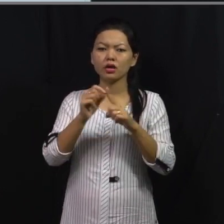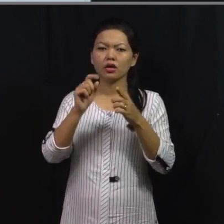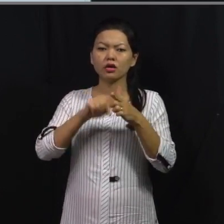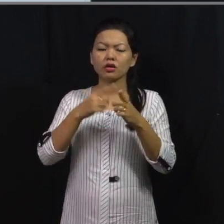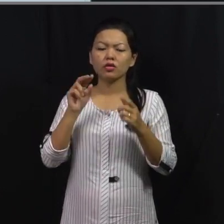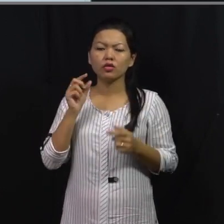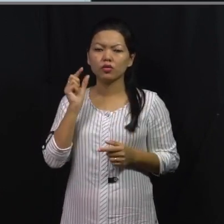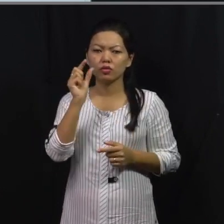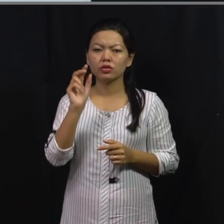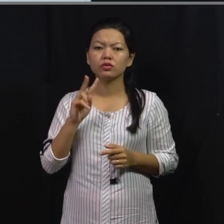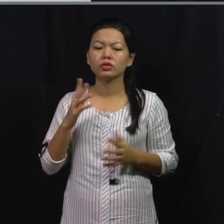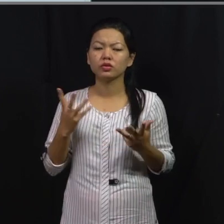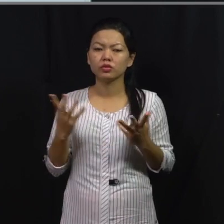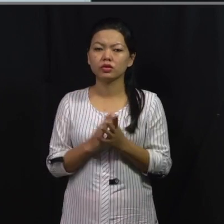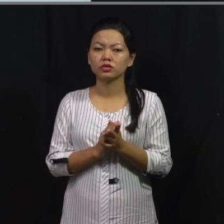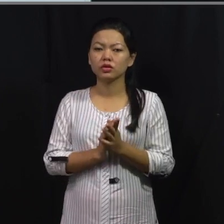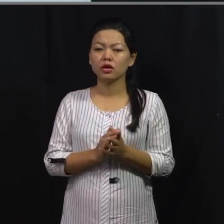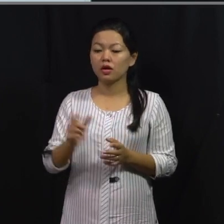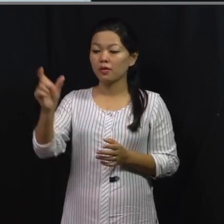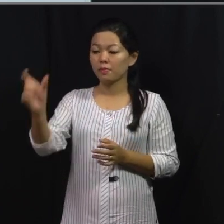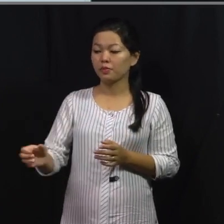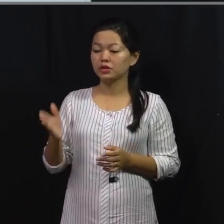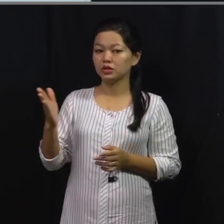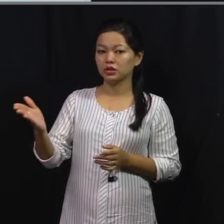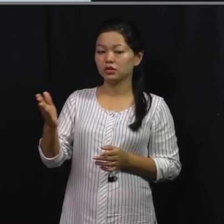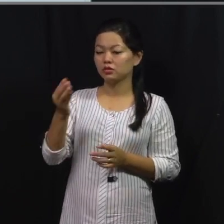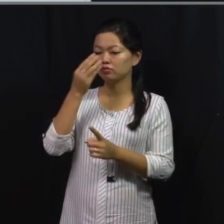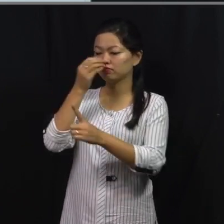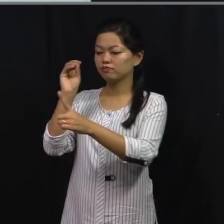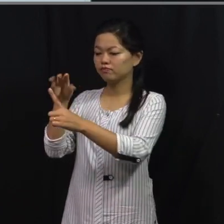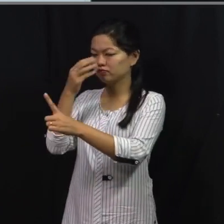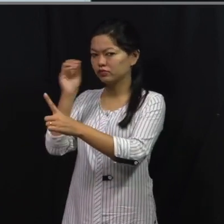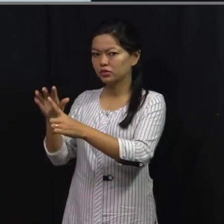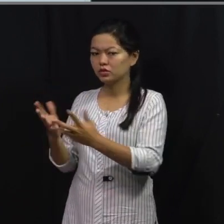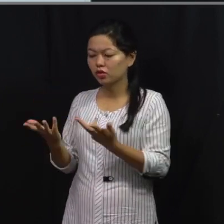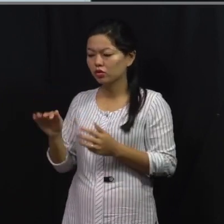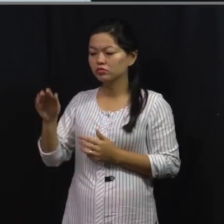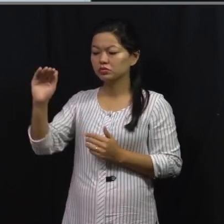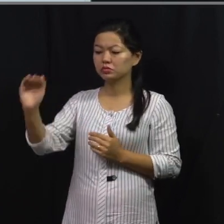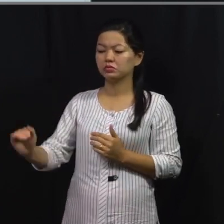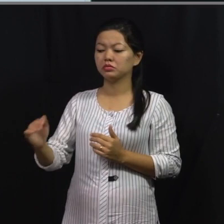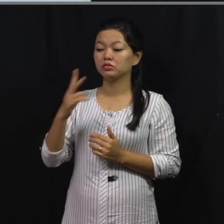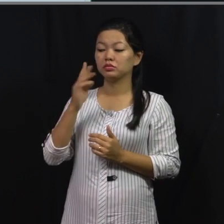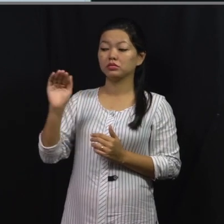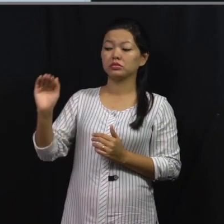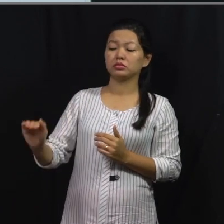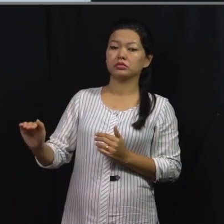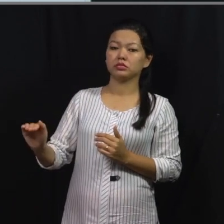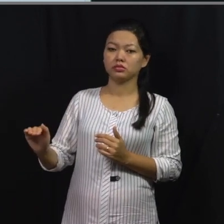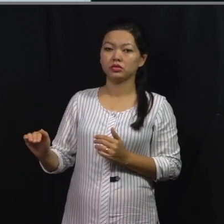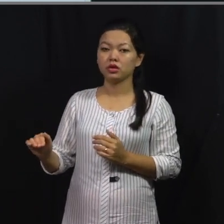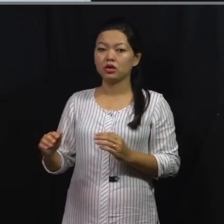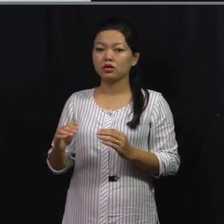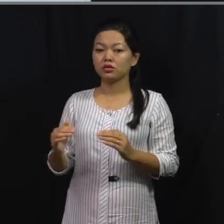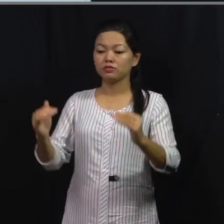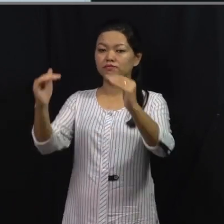depriving a person, okay, before knowing that particular person, okay, in the name of caste, which means depriving